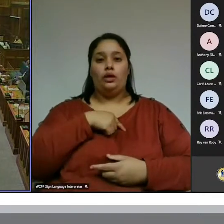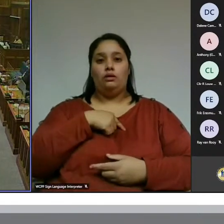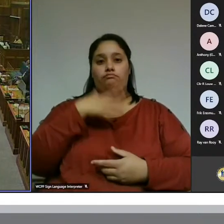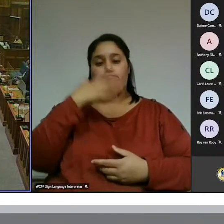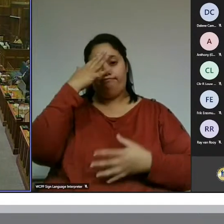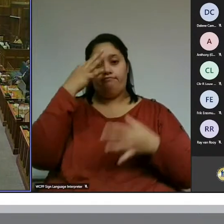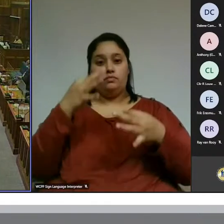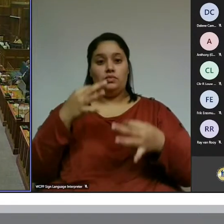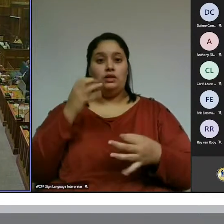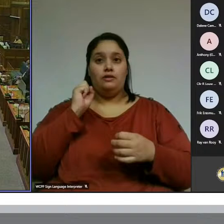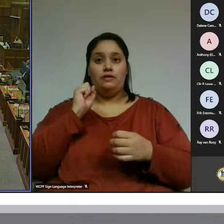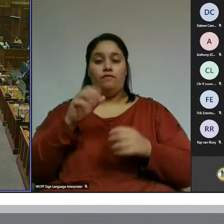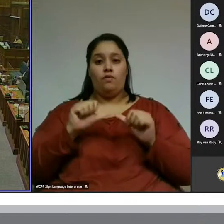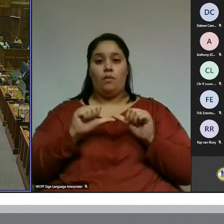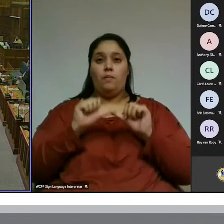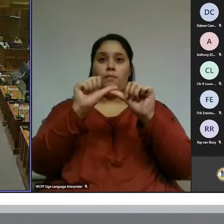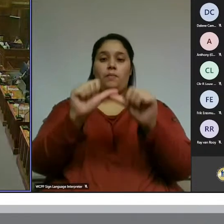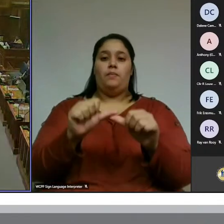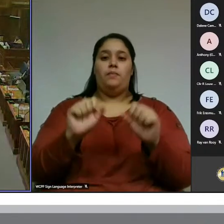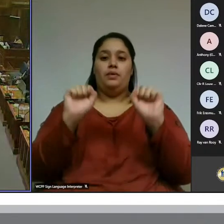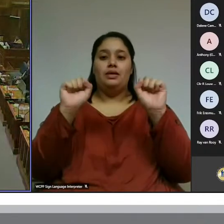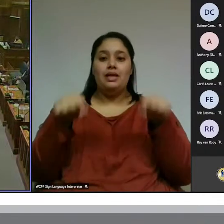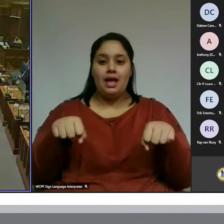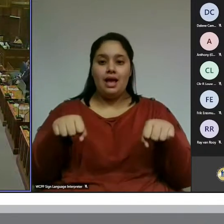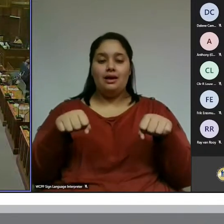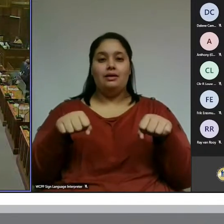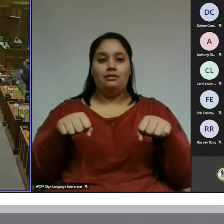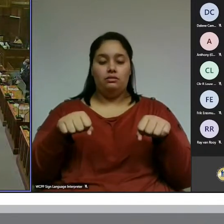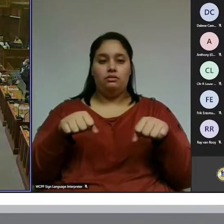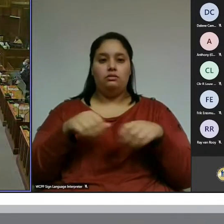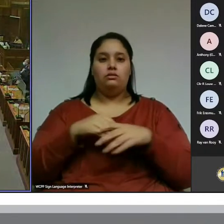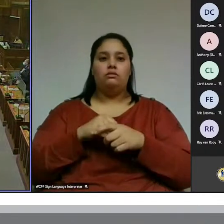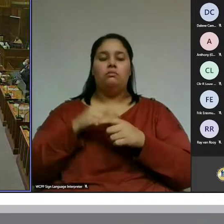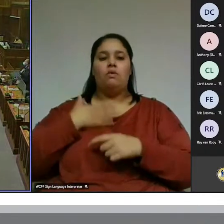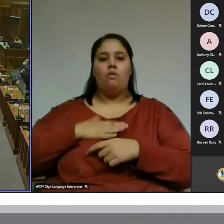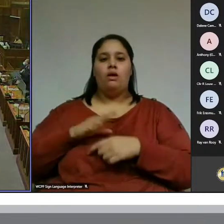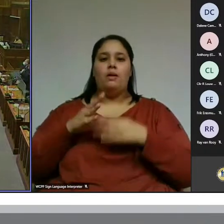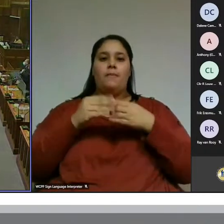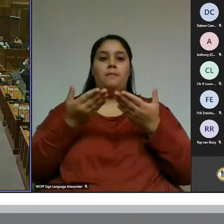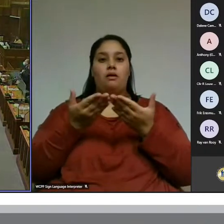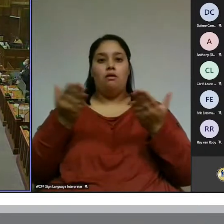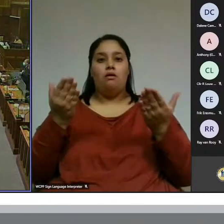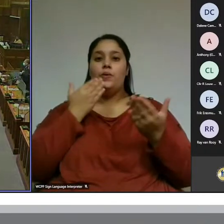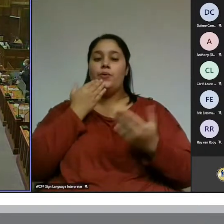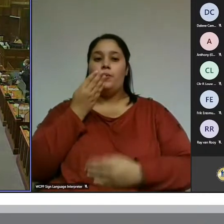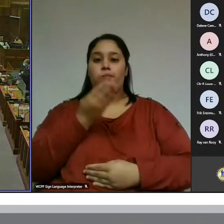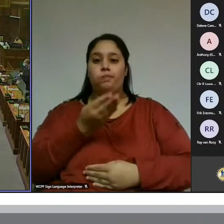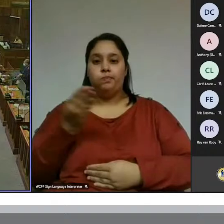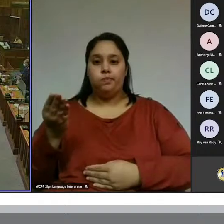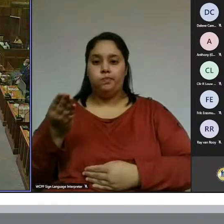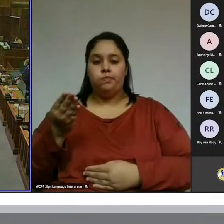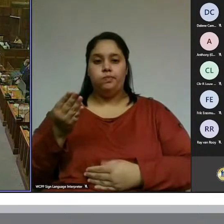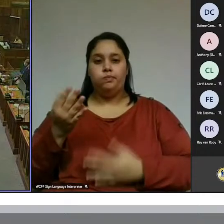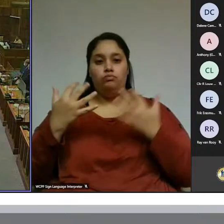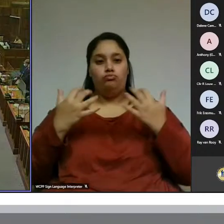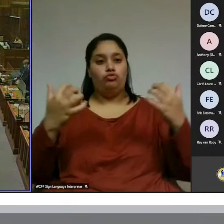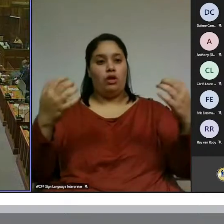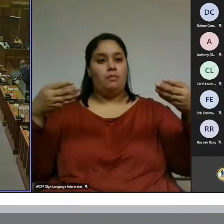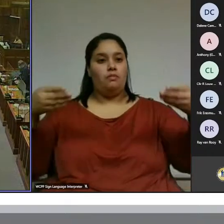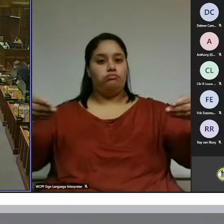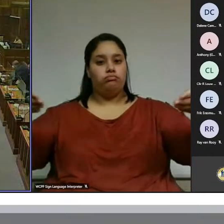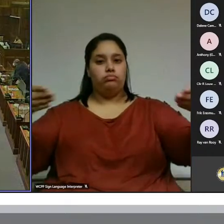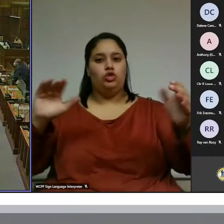proceed with this meeting, I'd like the members who are present, firstly in the chamber, to